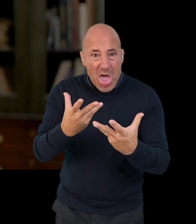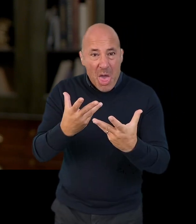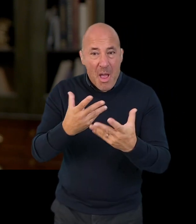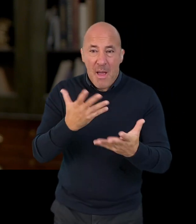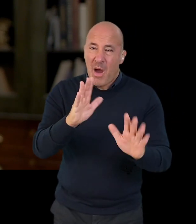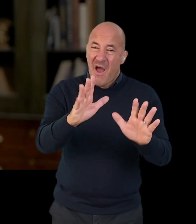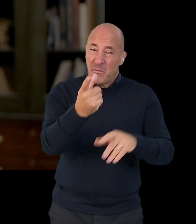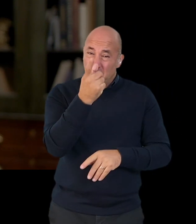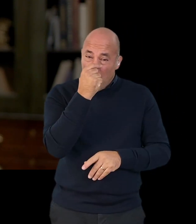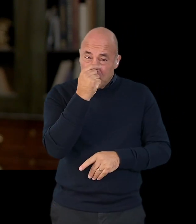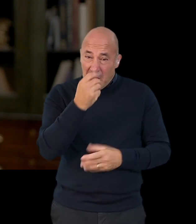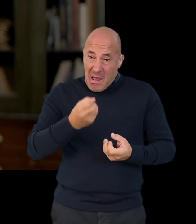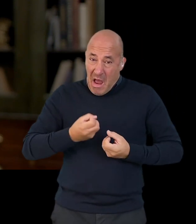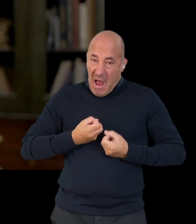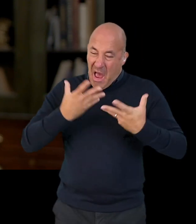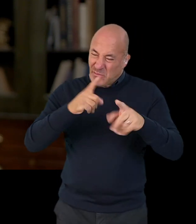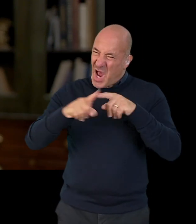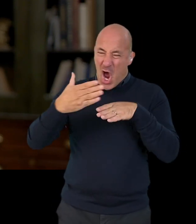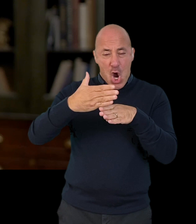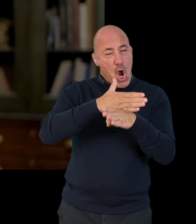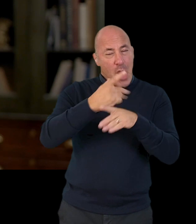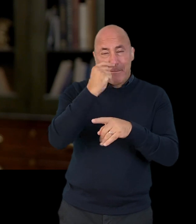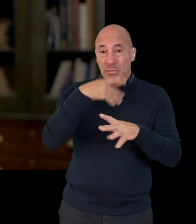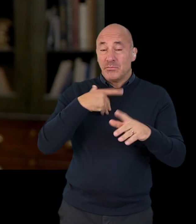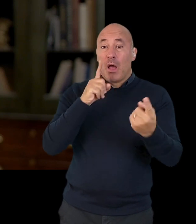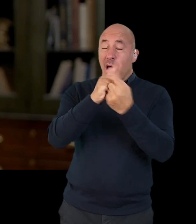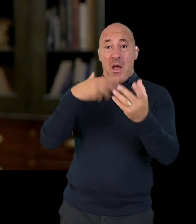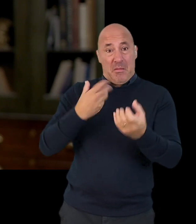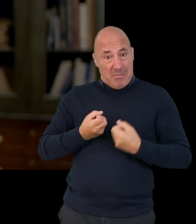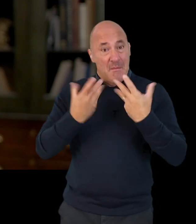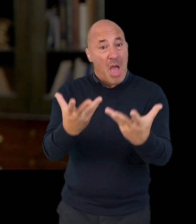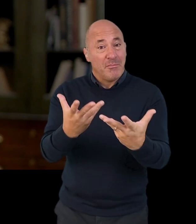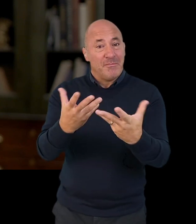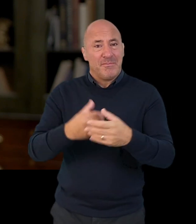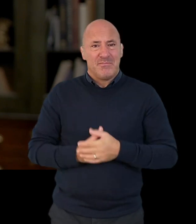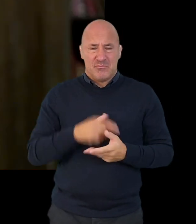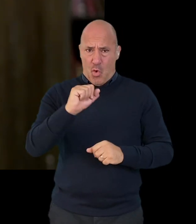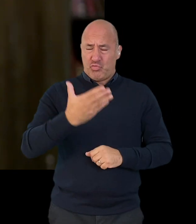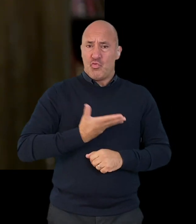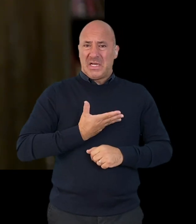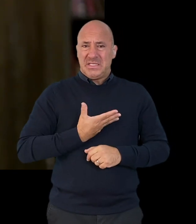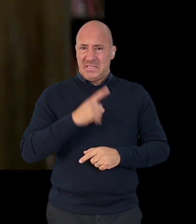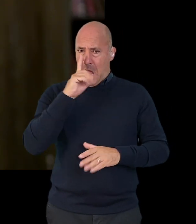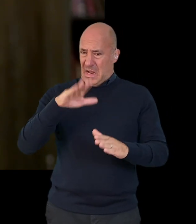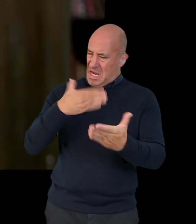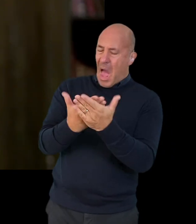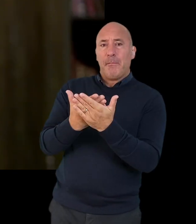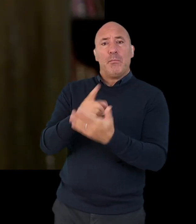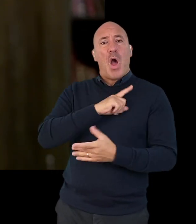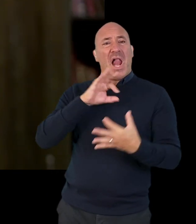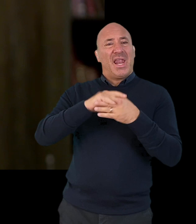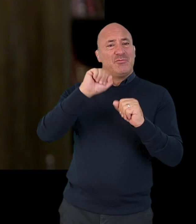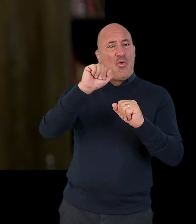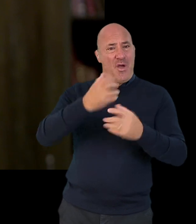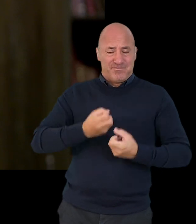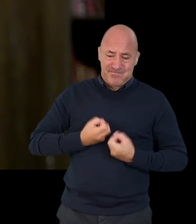difficult. But if you can, you do need to say it at that earliest opportunity. It is your right to